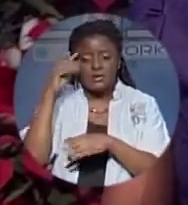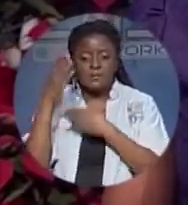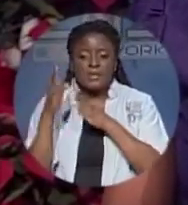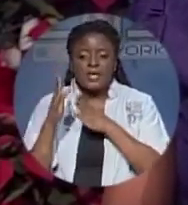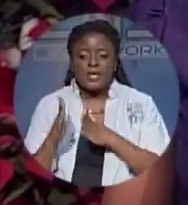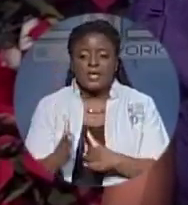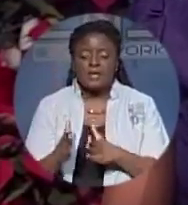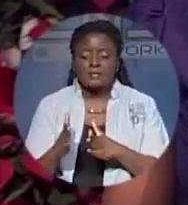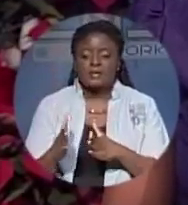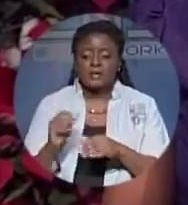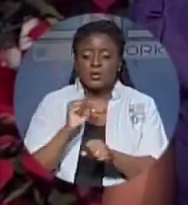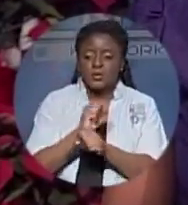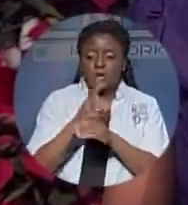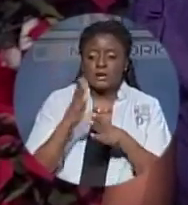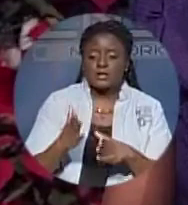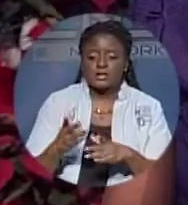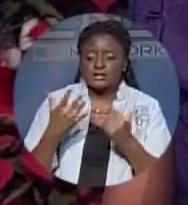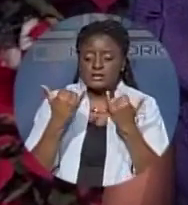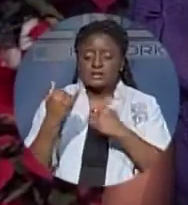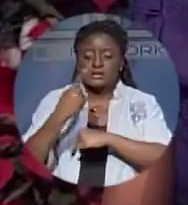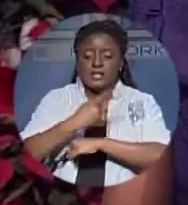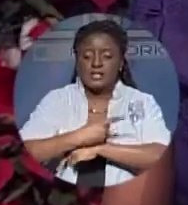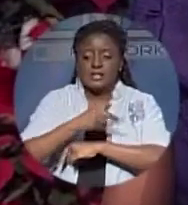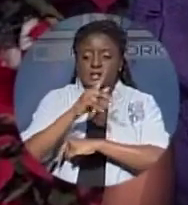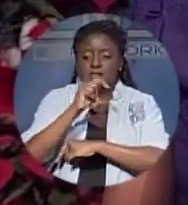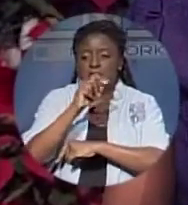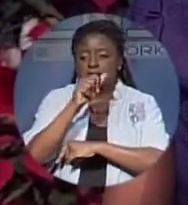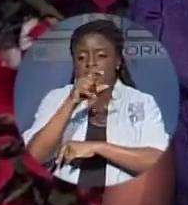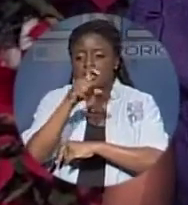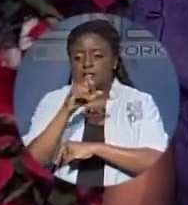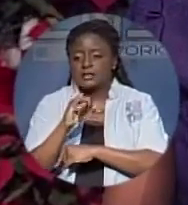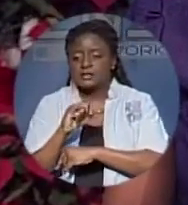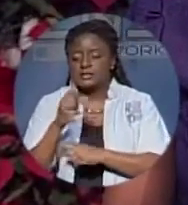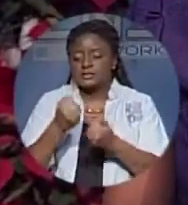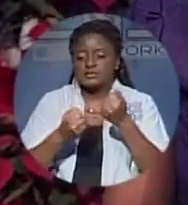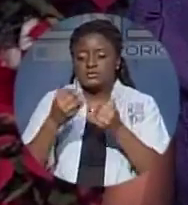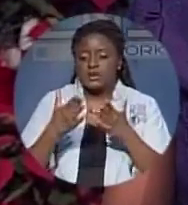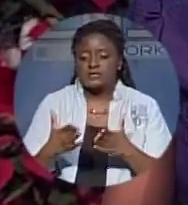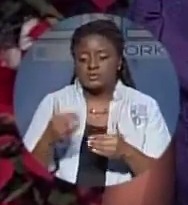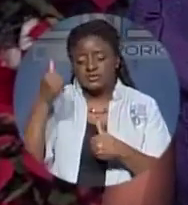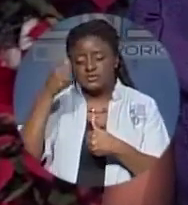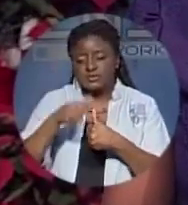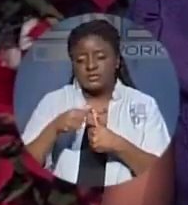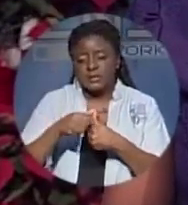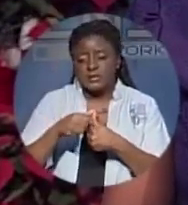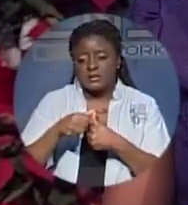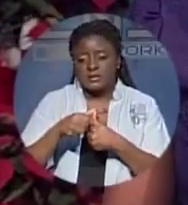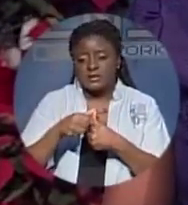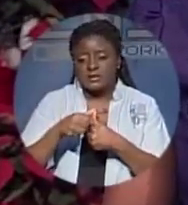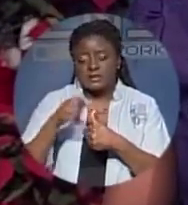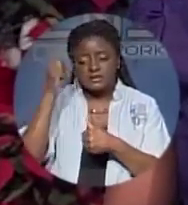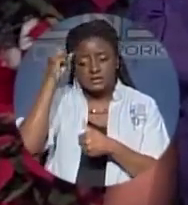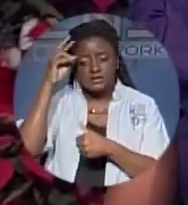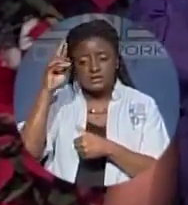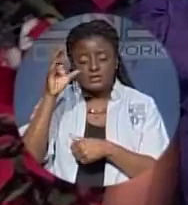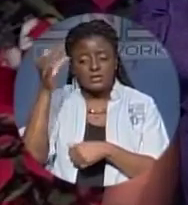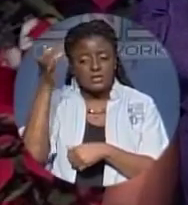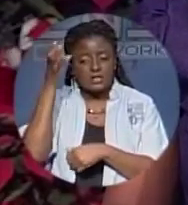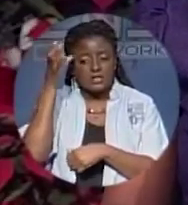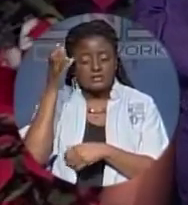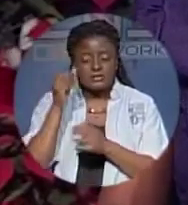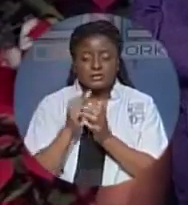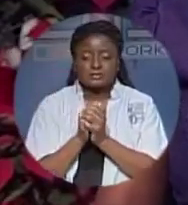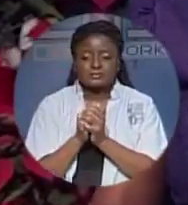taxi drivers at the airport remember this nation builder who was responsible for the career choices of many of them. Arjania Noel has the